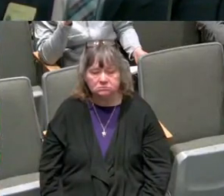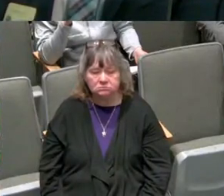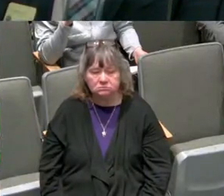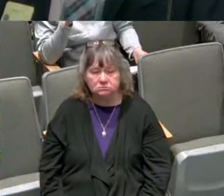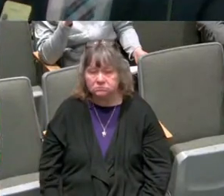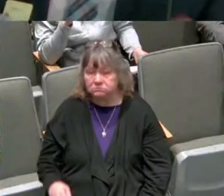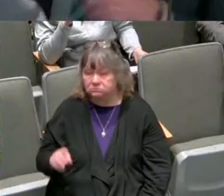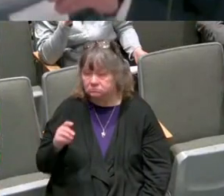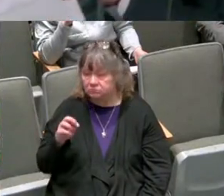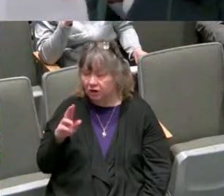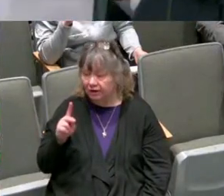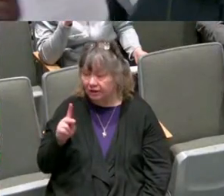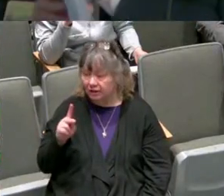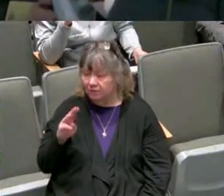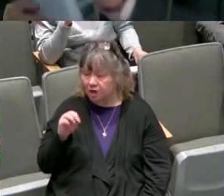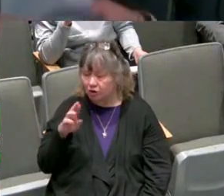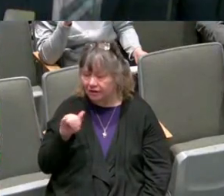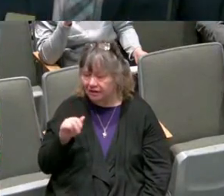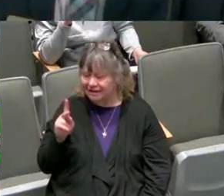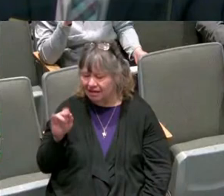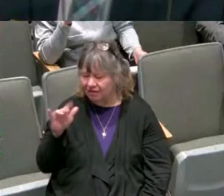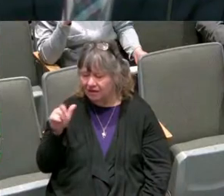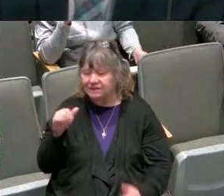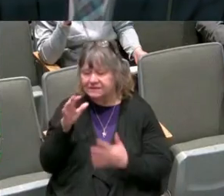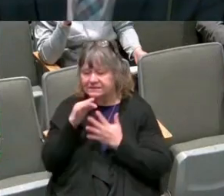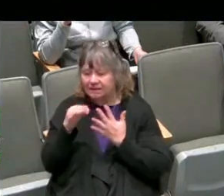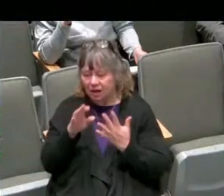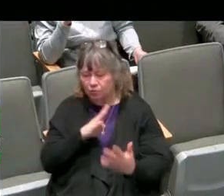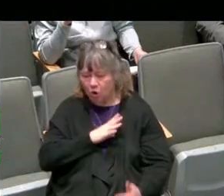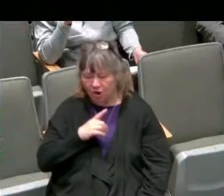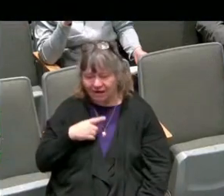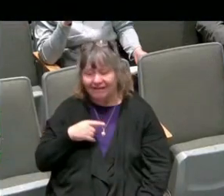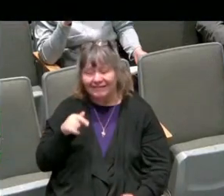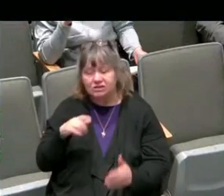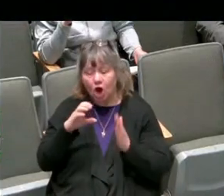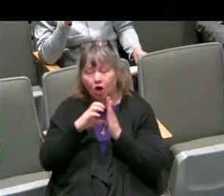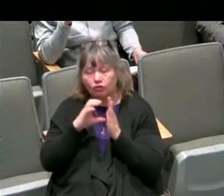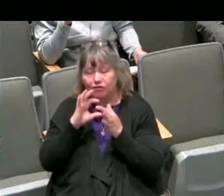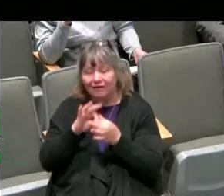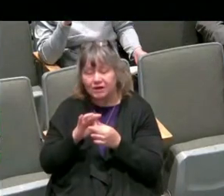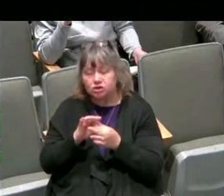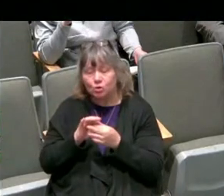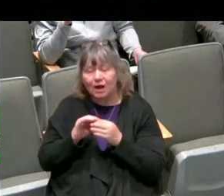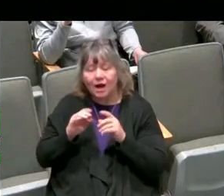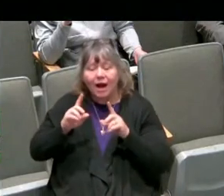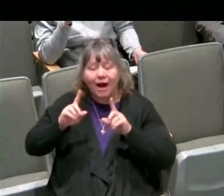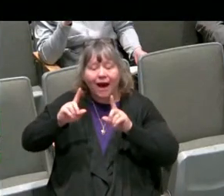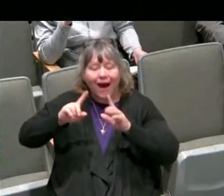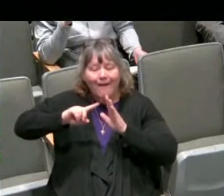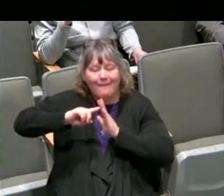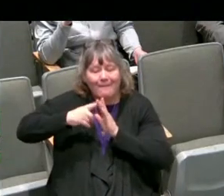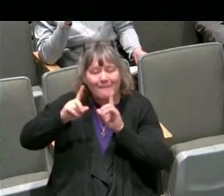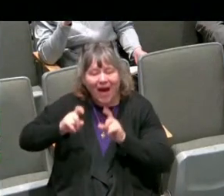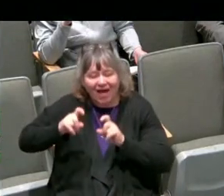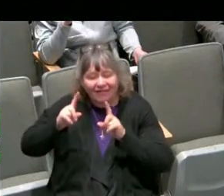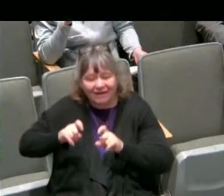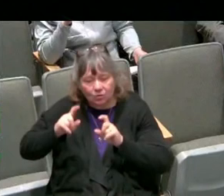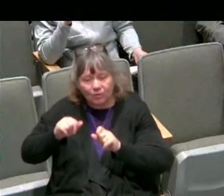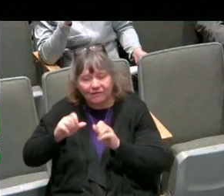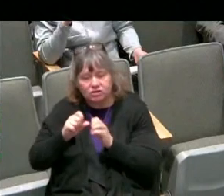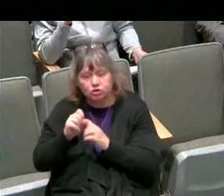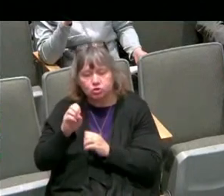Mary Jo lafrenia select board this article pertains to a pilot agreement with the solar